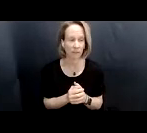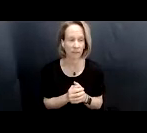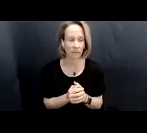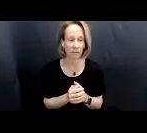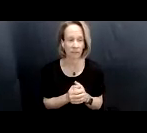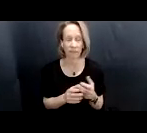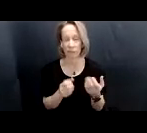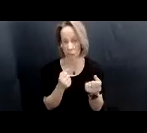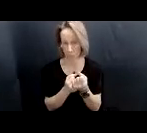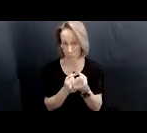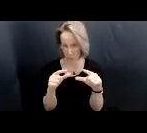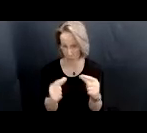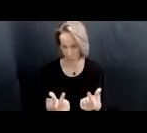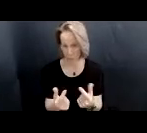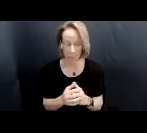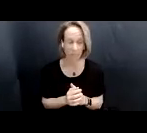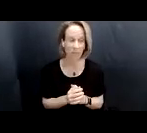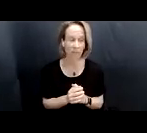support group,